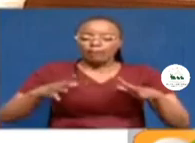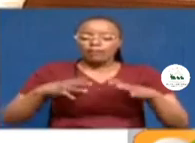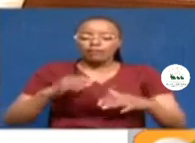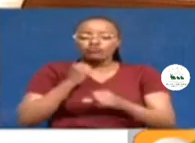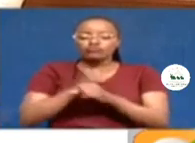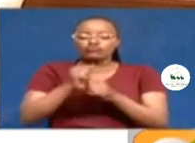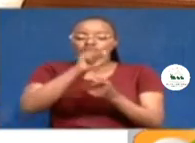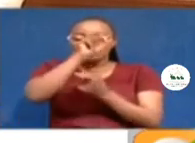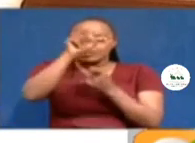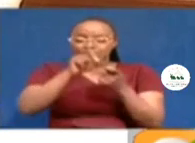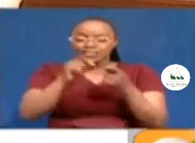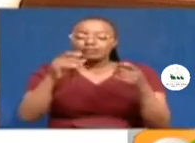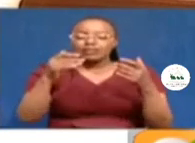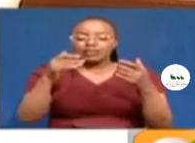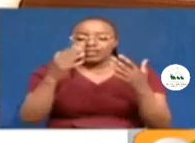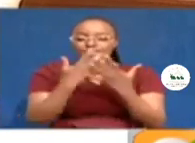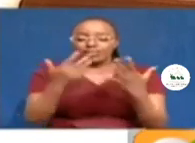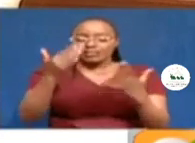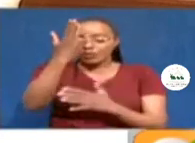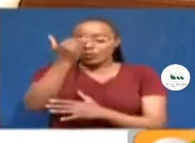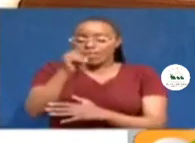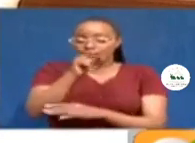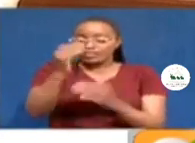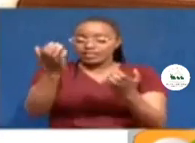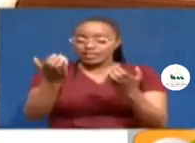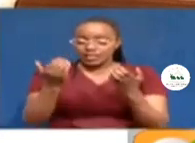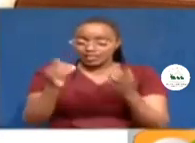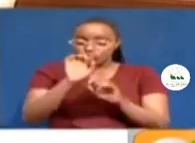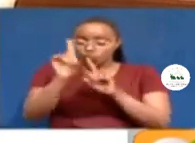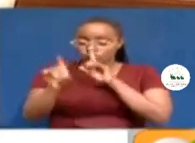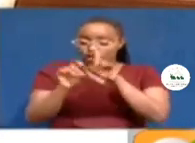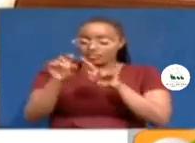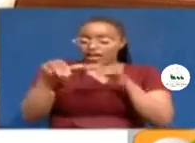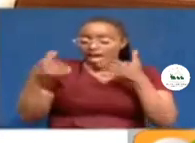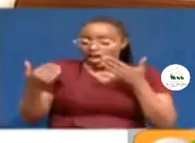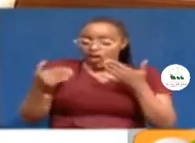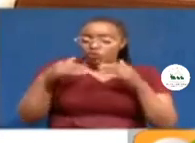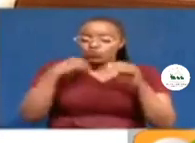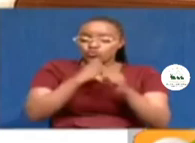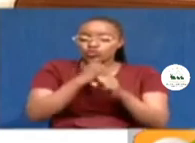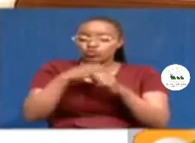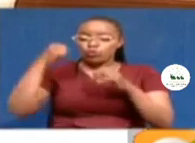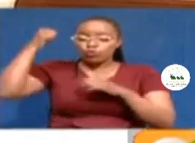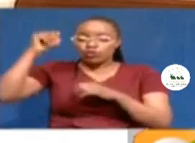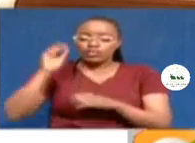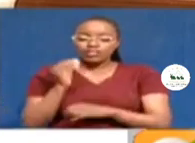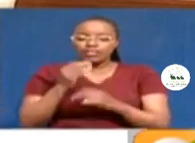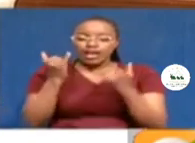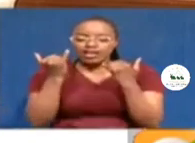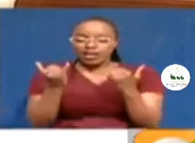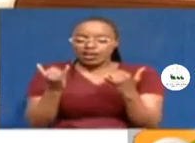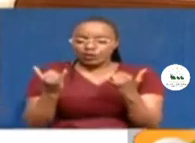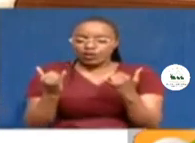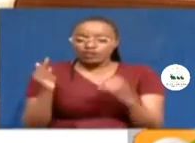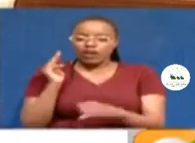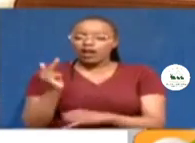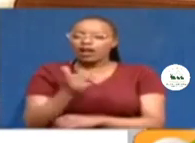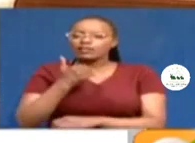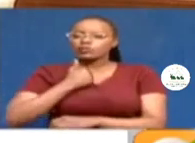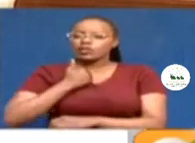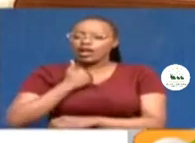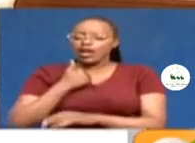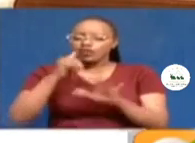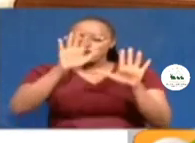certain things. And that therefore calls into question how we play our politics. Right now, we